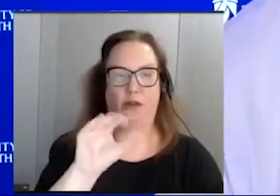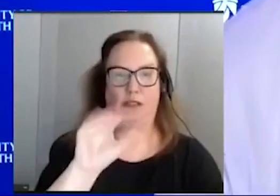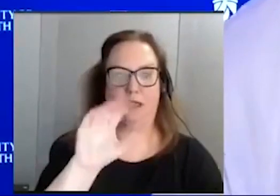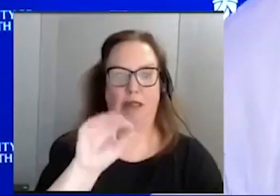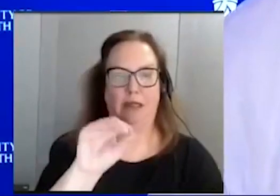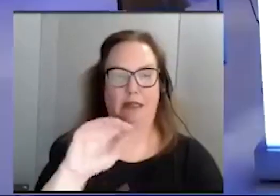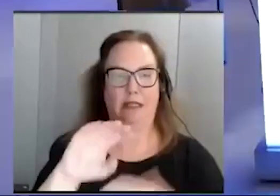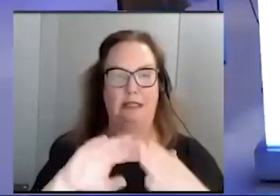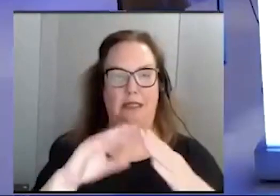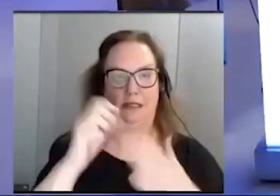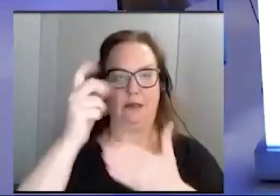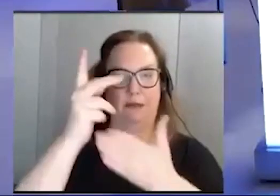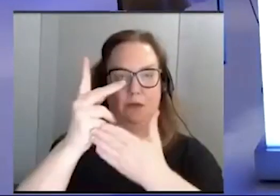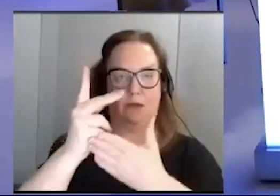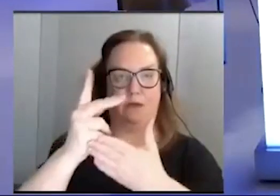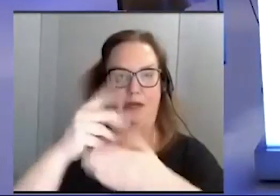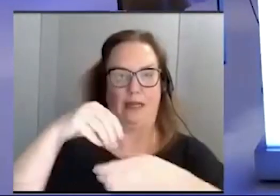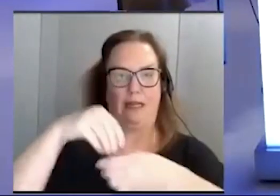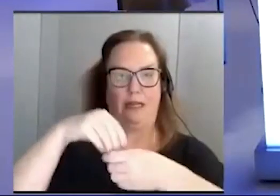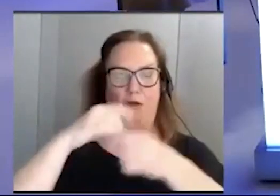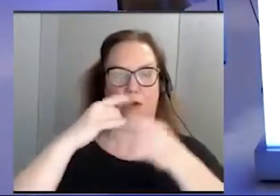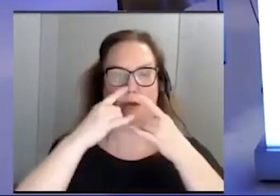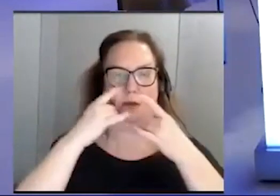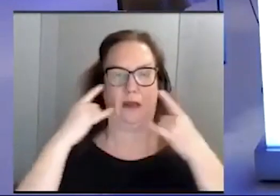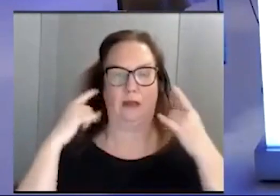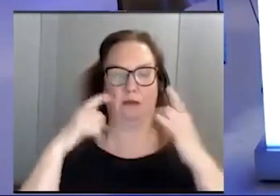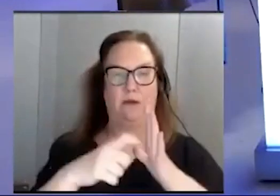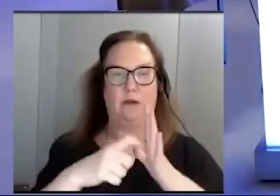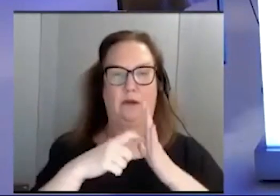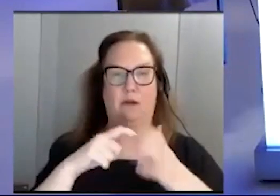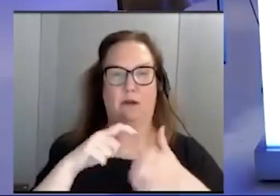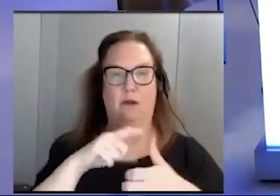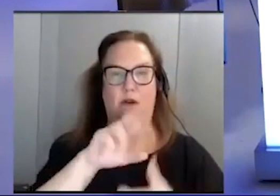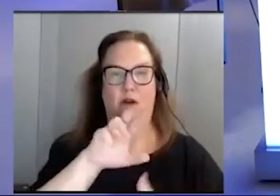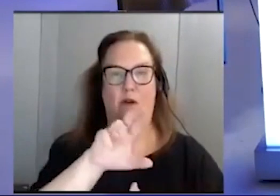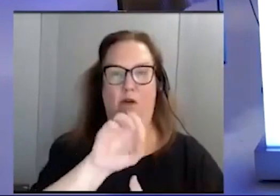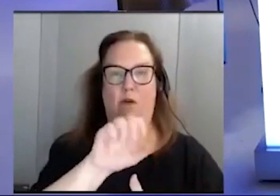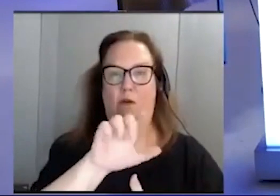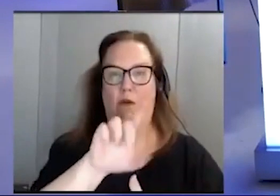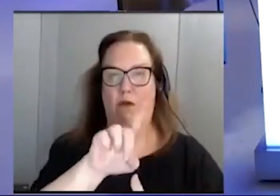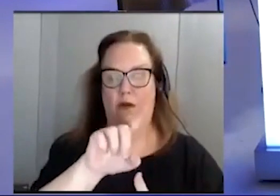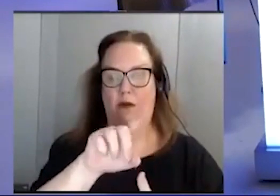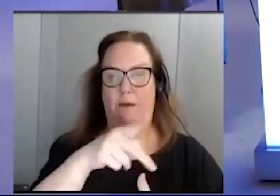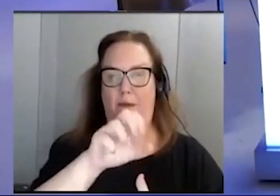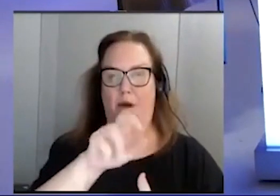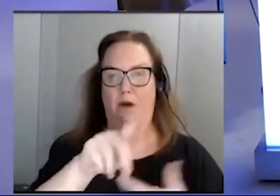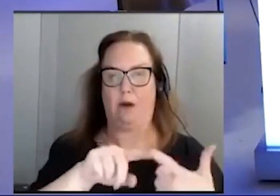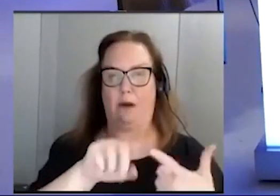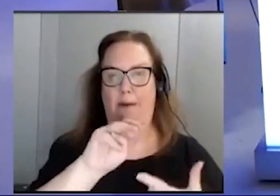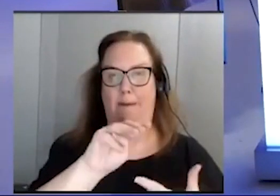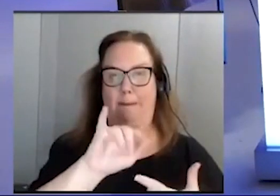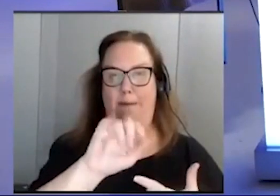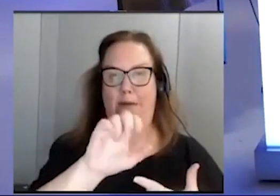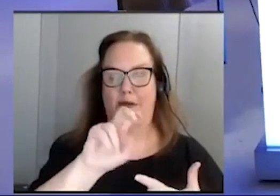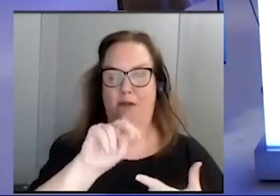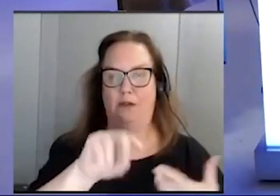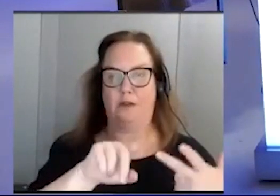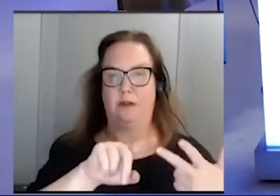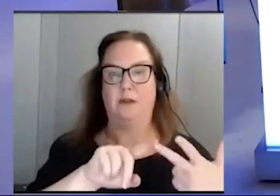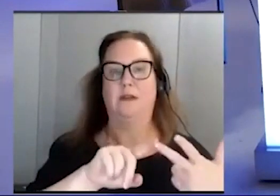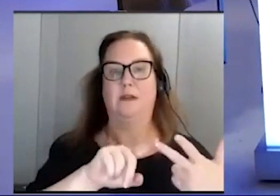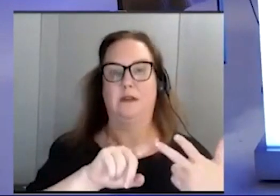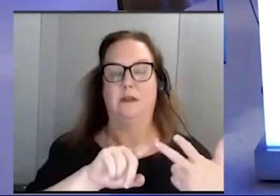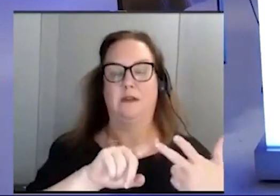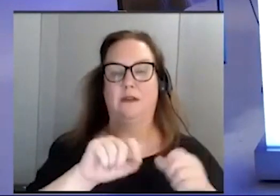approved indoor face mask mandates. That's Roland Park, Mission, Prairie Village. These city leaders gave the thumbs up last night to